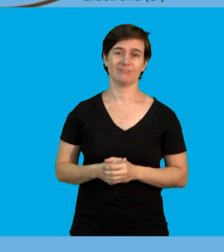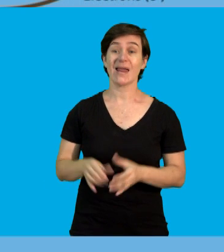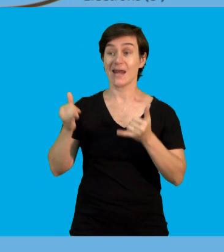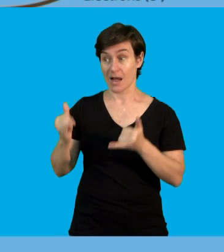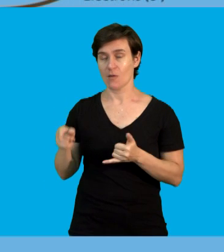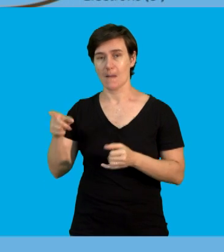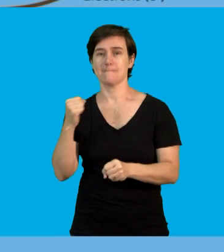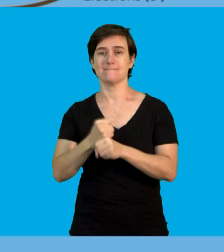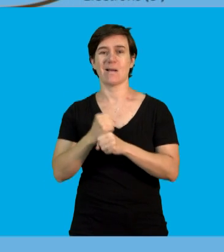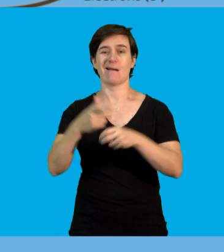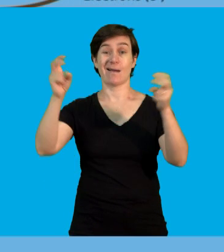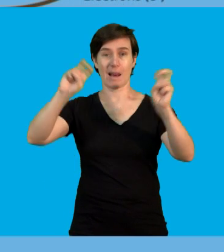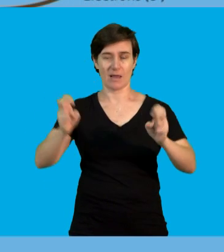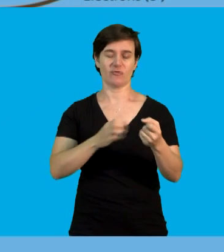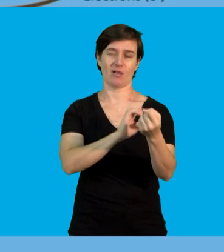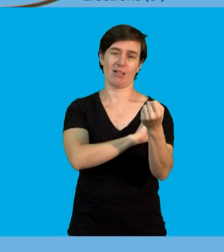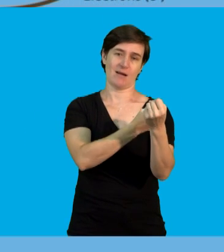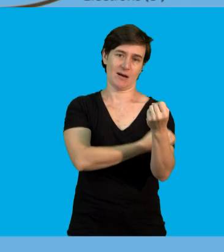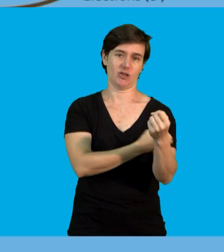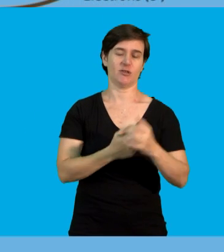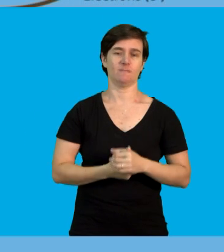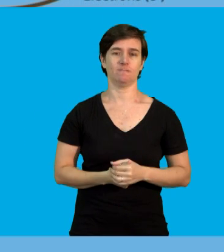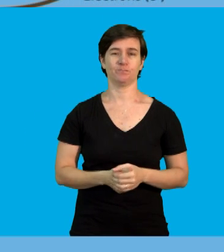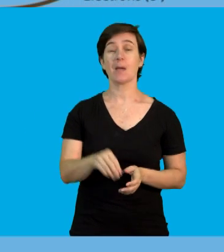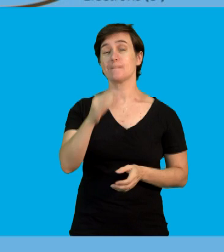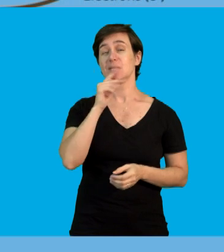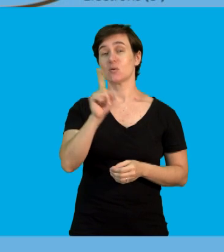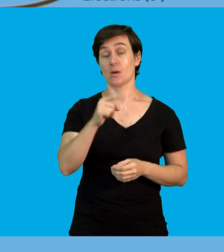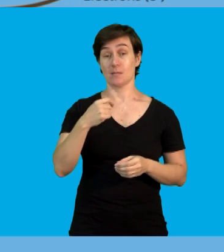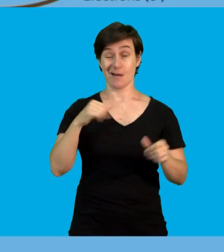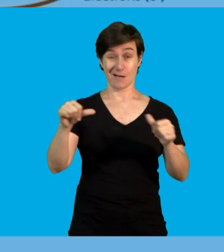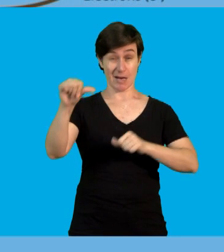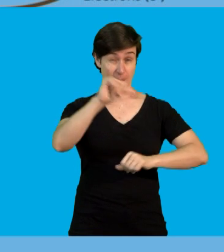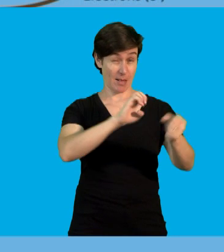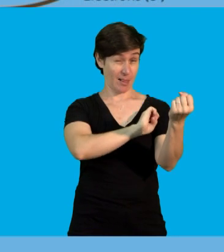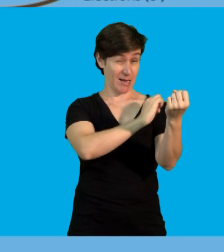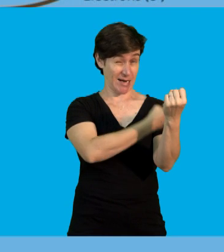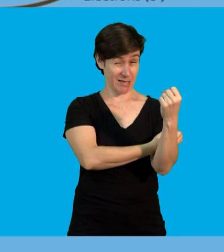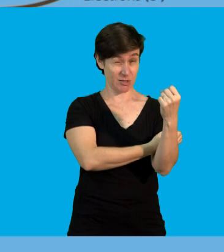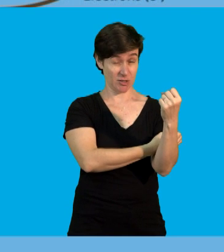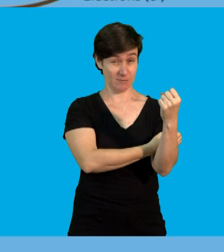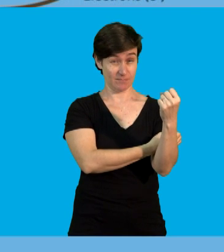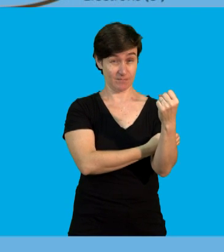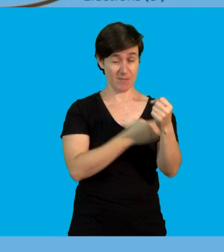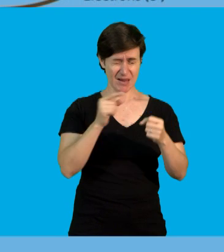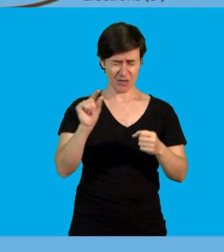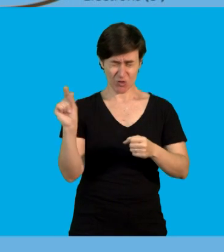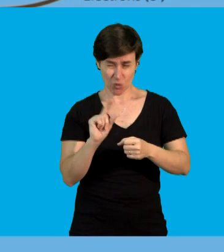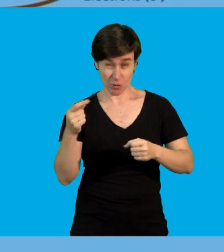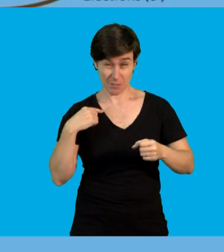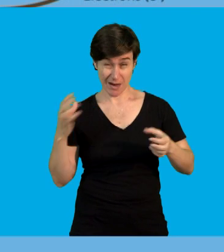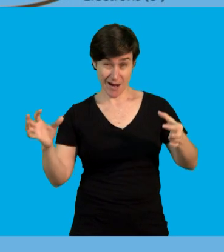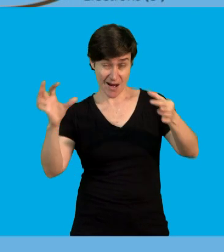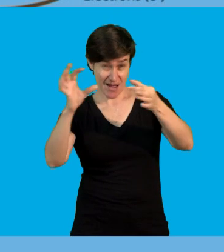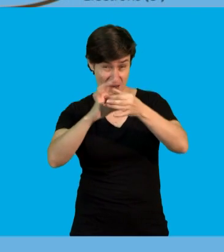now produces our electrical energy. So in other words, I have taken my chemical energy, which was happening the moment I